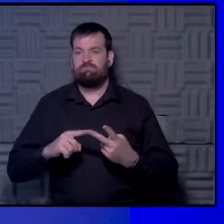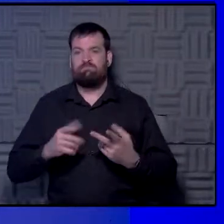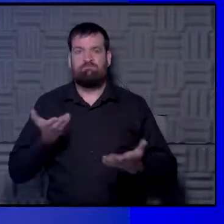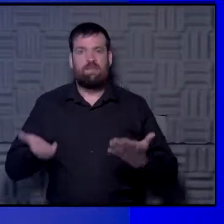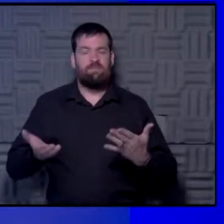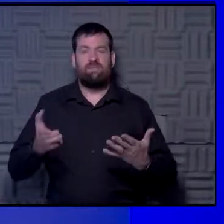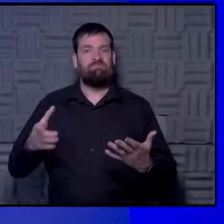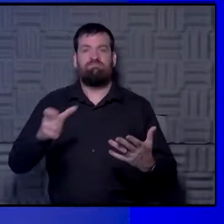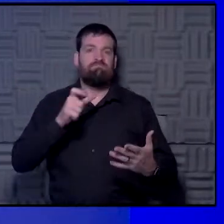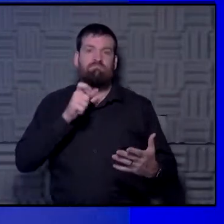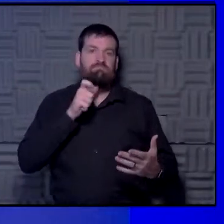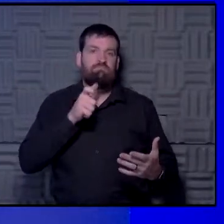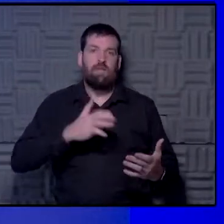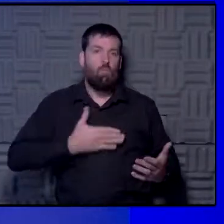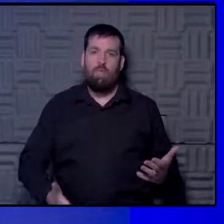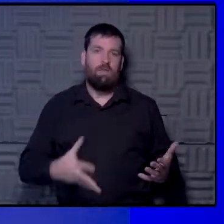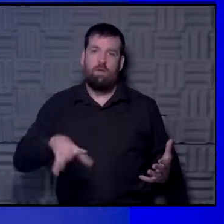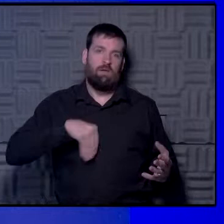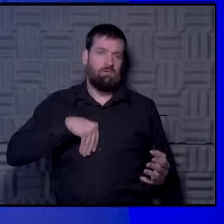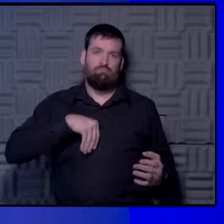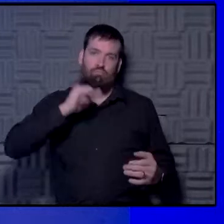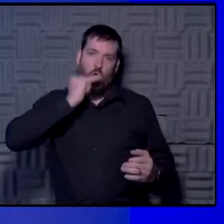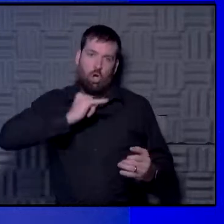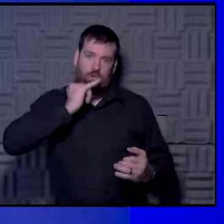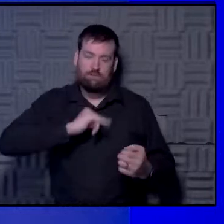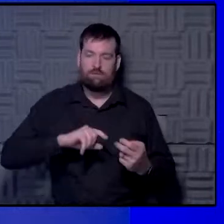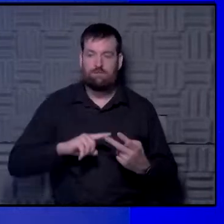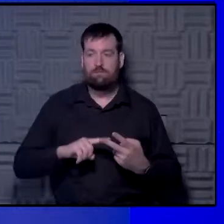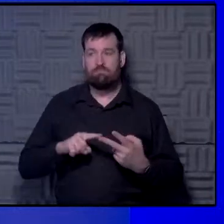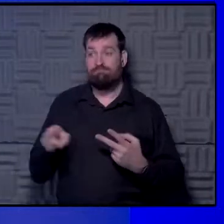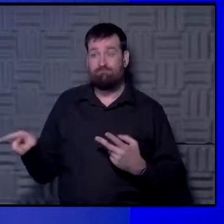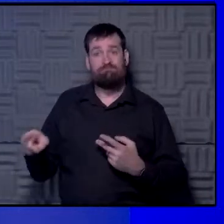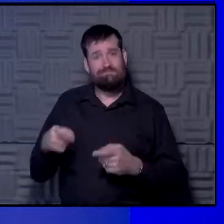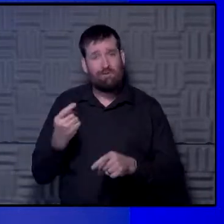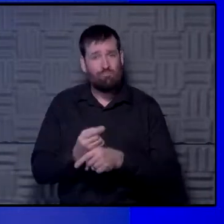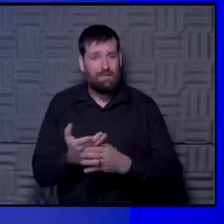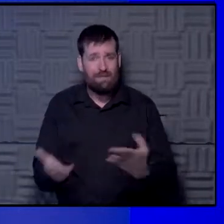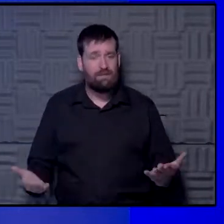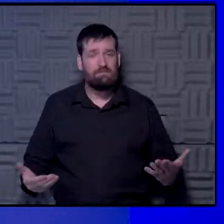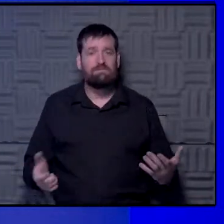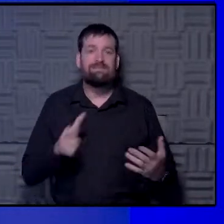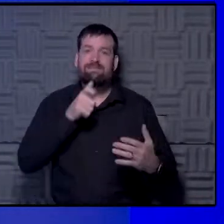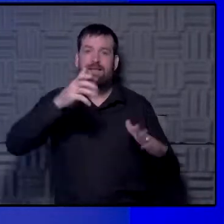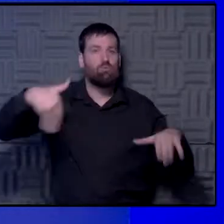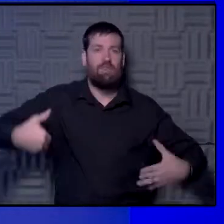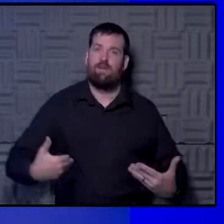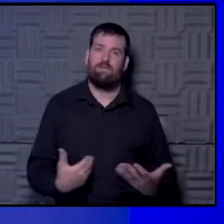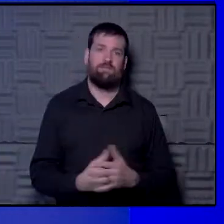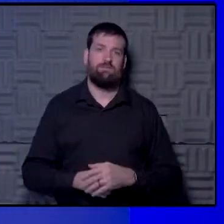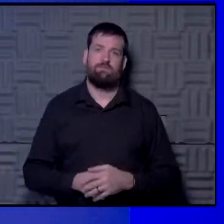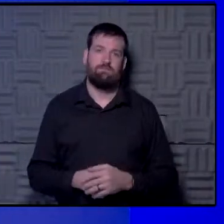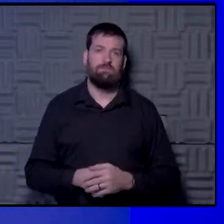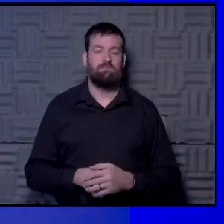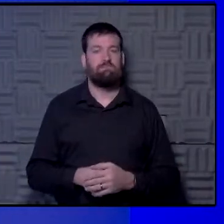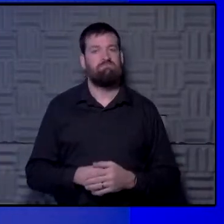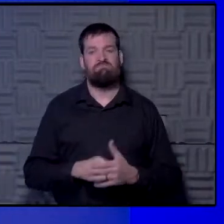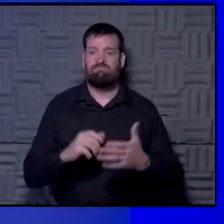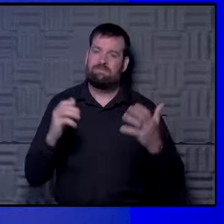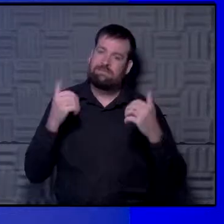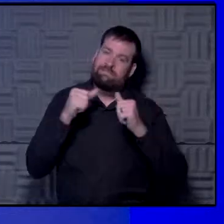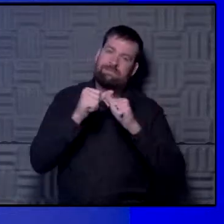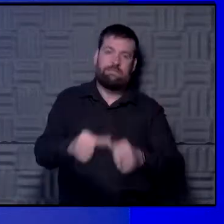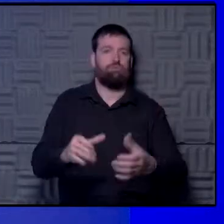that they're wrong. Nobody's wrong. Just as you said, do the right thing. It's never too late to do the right thing. You just got to keep giving your